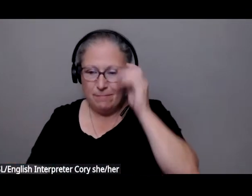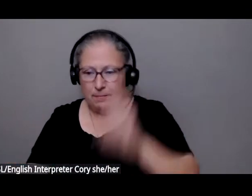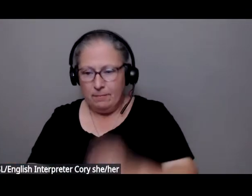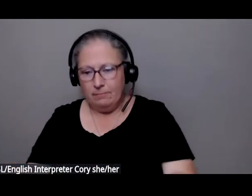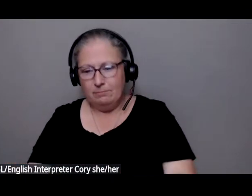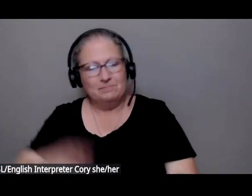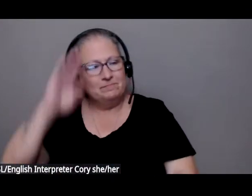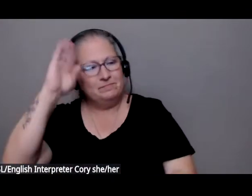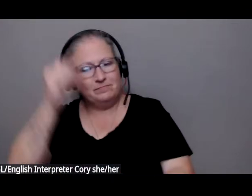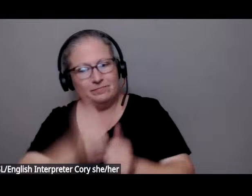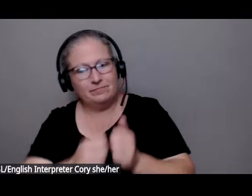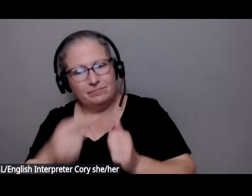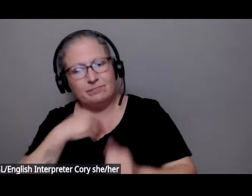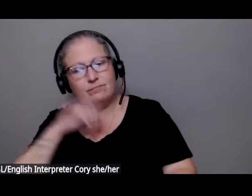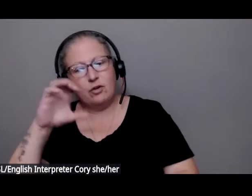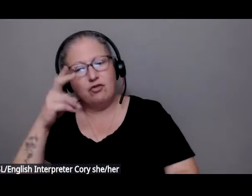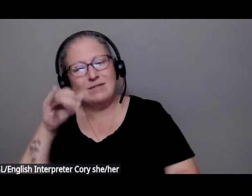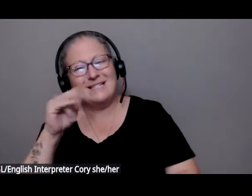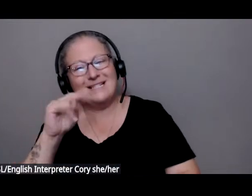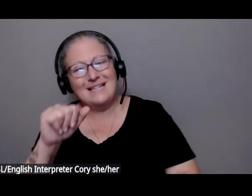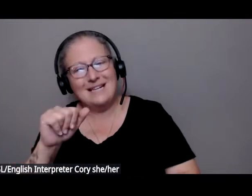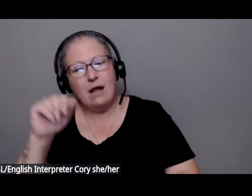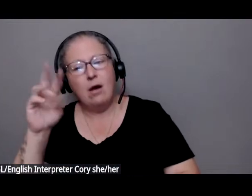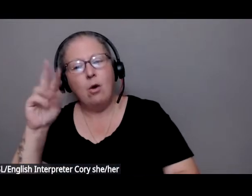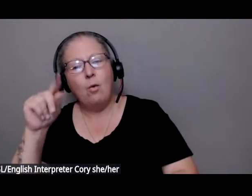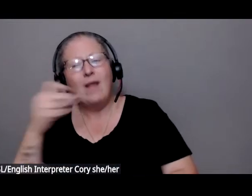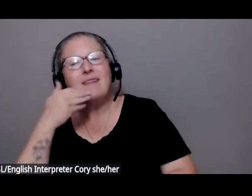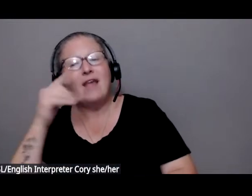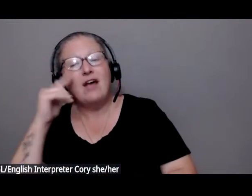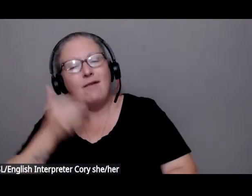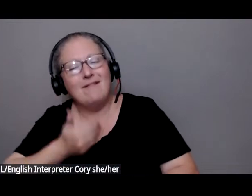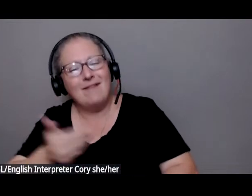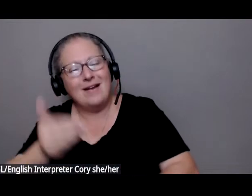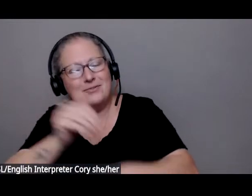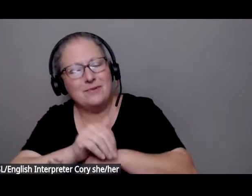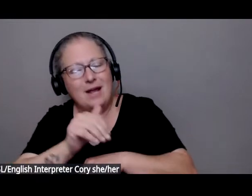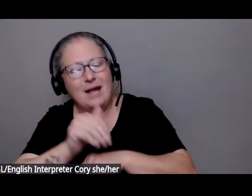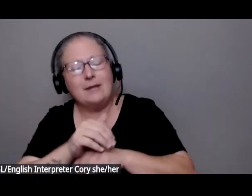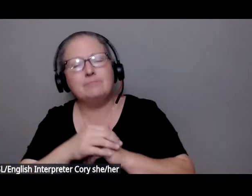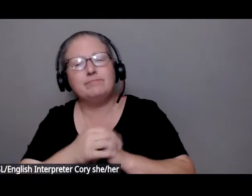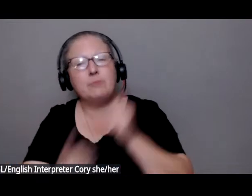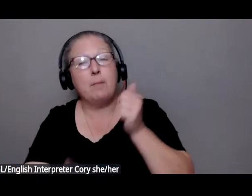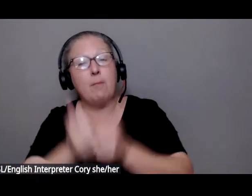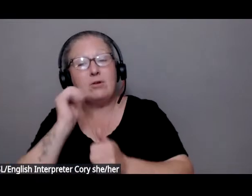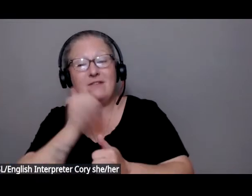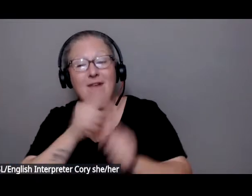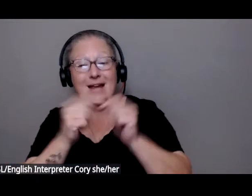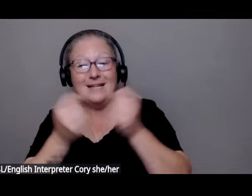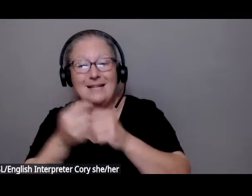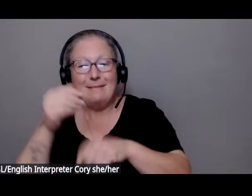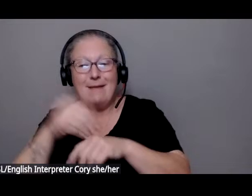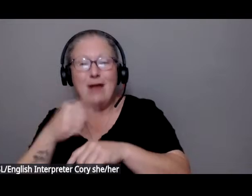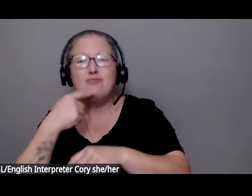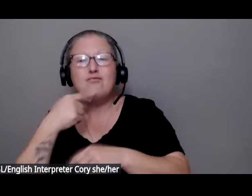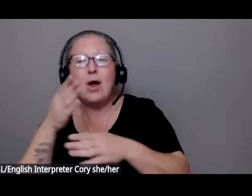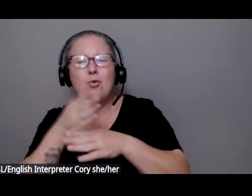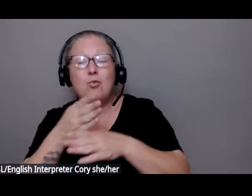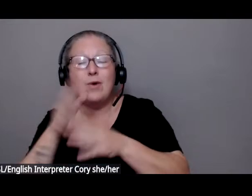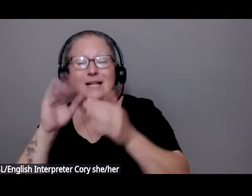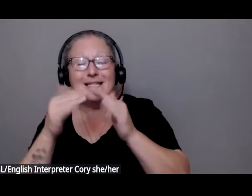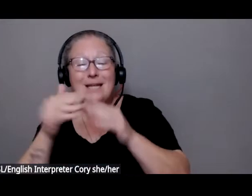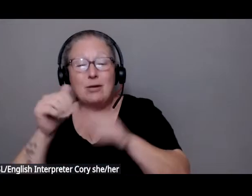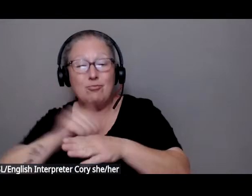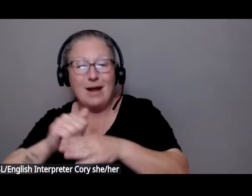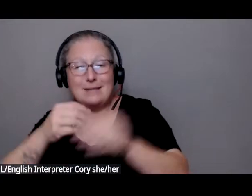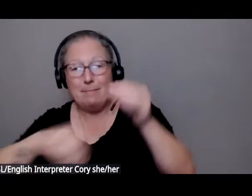Hi, everybody. I'm Christina Wade. Thank you so much for inviting us tonight. Most of our team is at our Redwood City practice field right now,